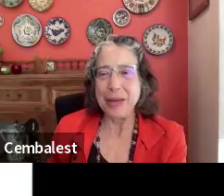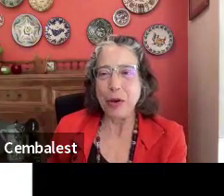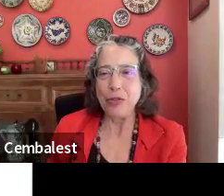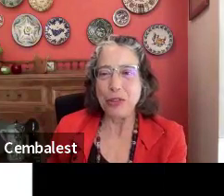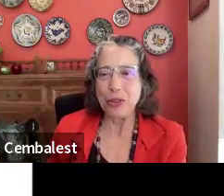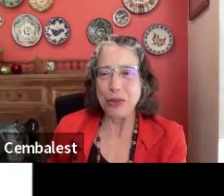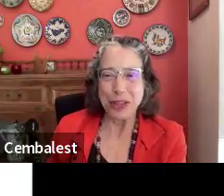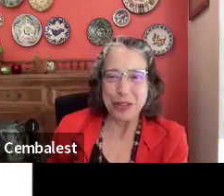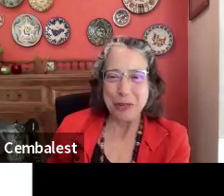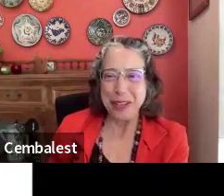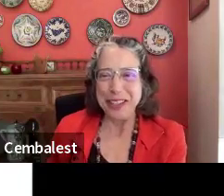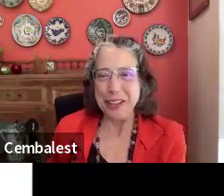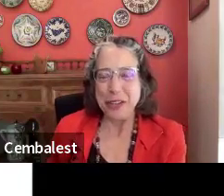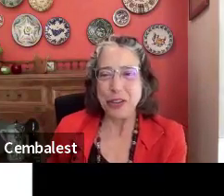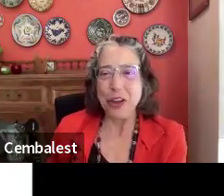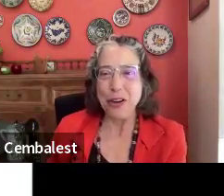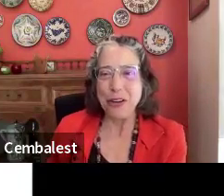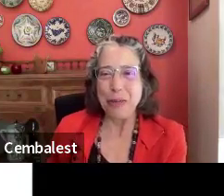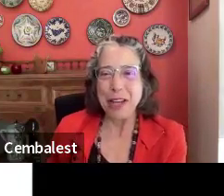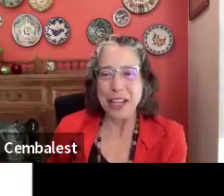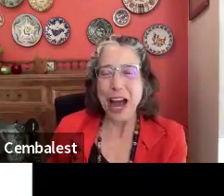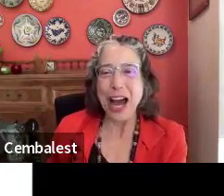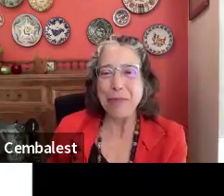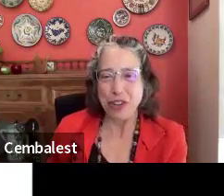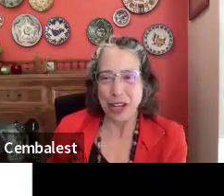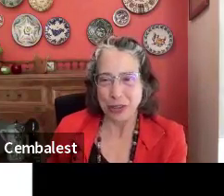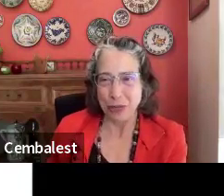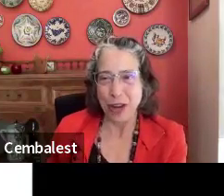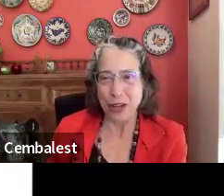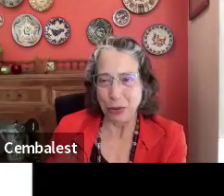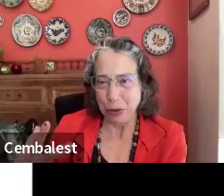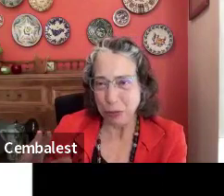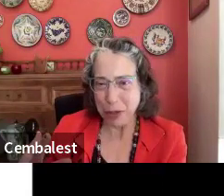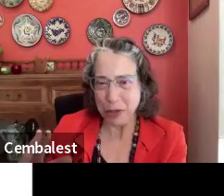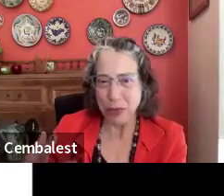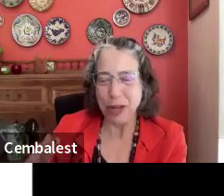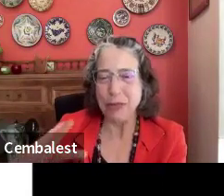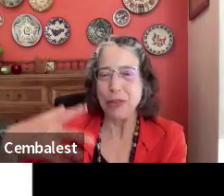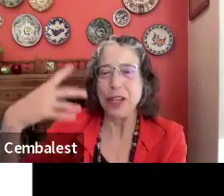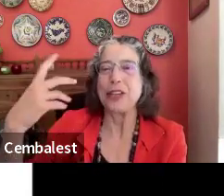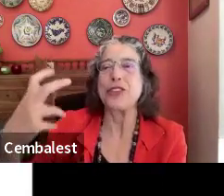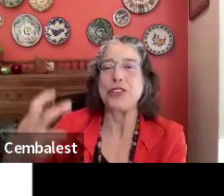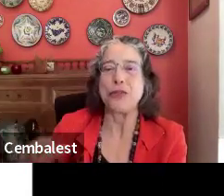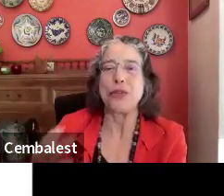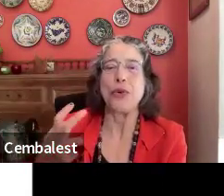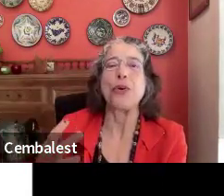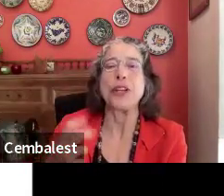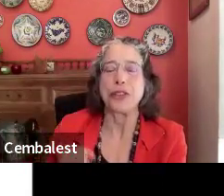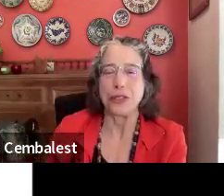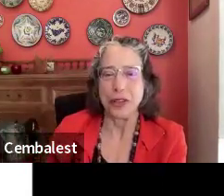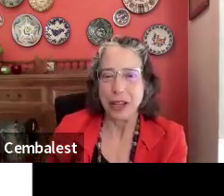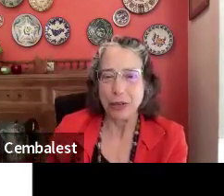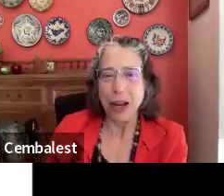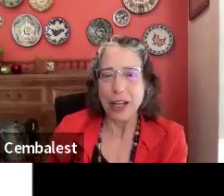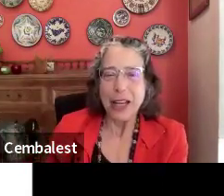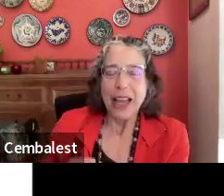And again, most of you, unless you're making, digital art, are making objects, right? Or theater pieces or whatever that exist for an